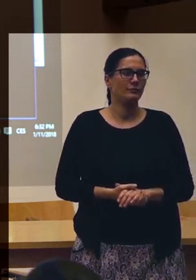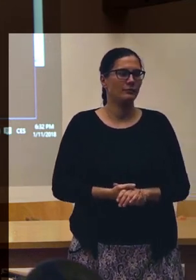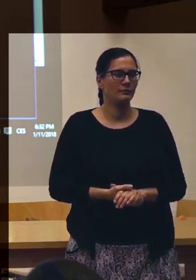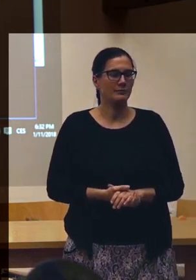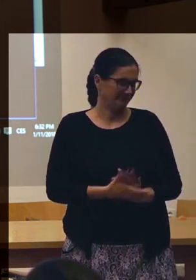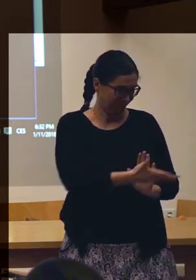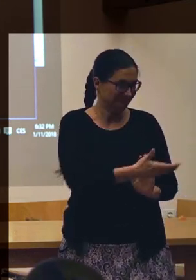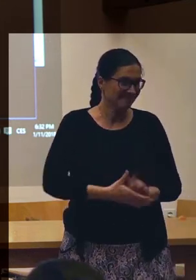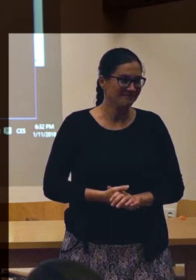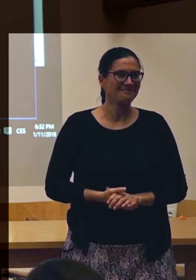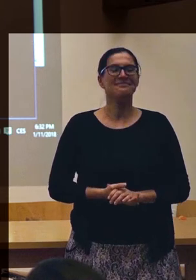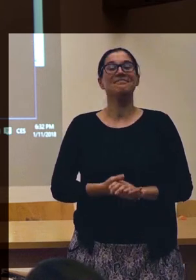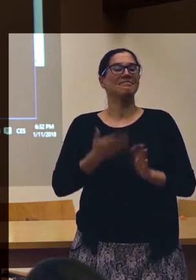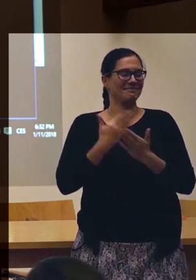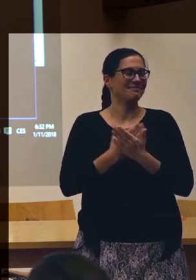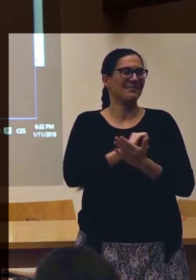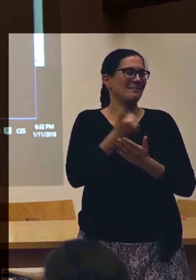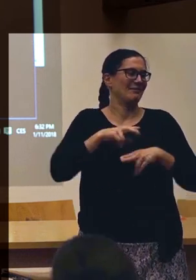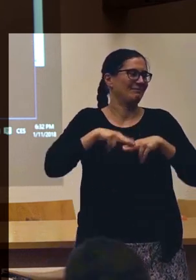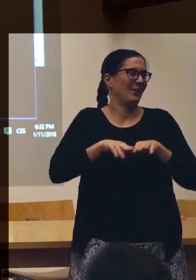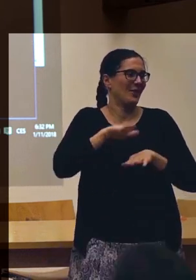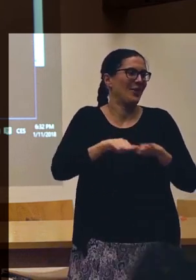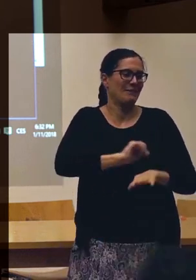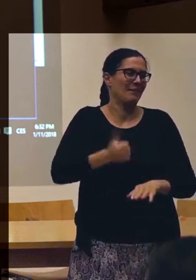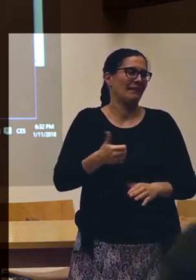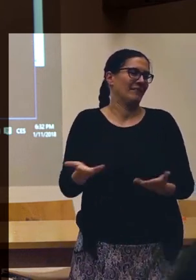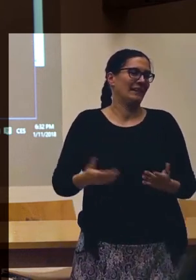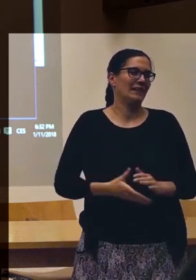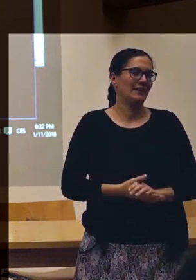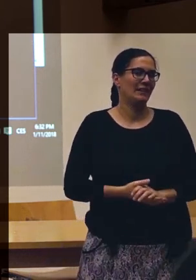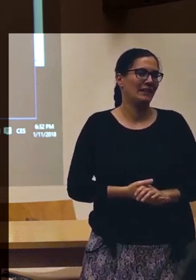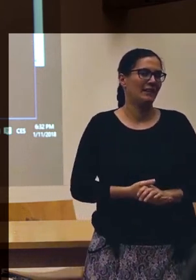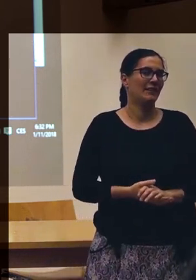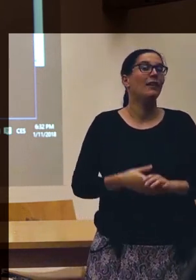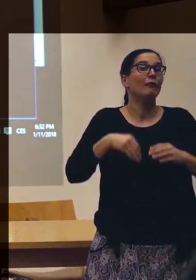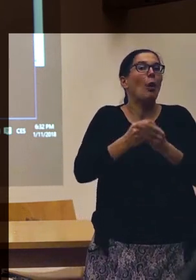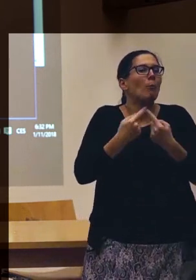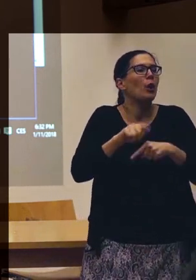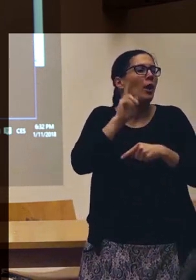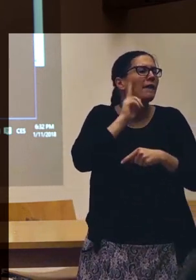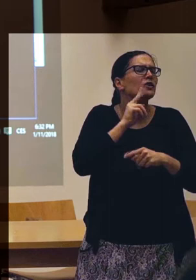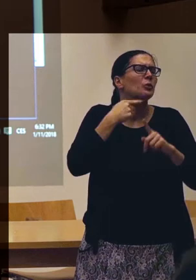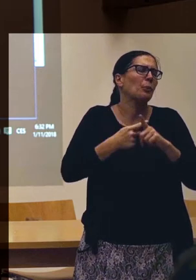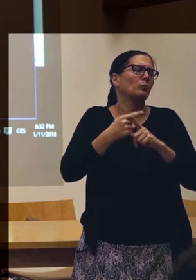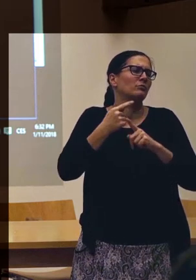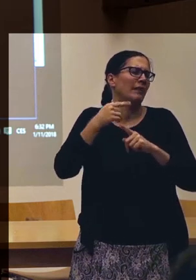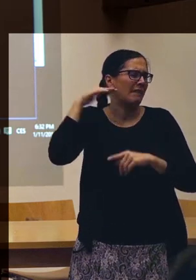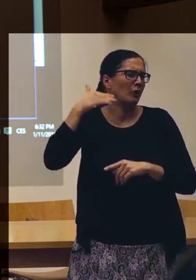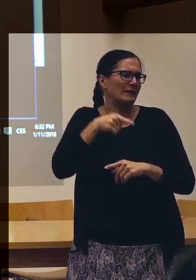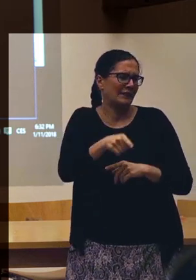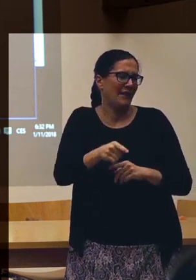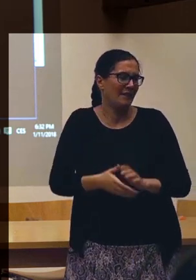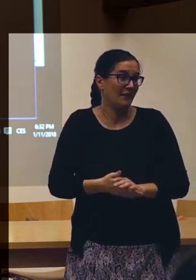that's how we developed the first ever guided tours program for deaf and hard of hearing visitors. And